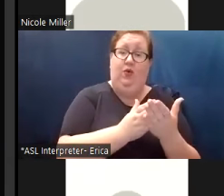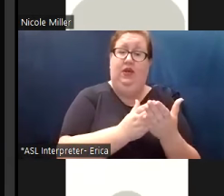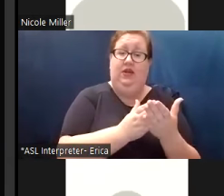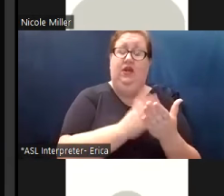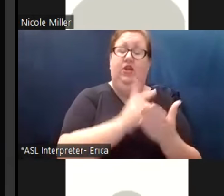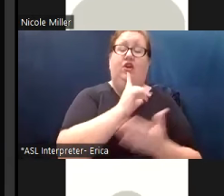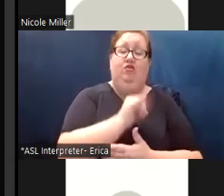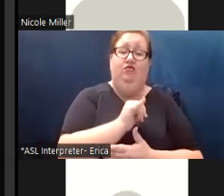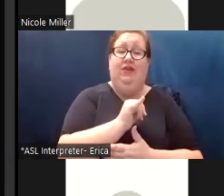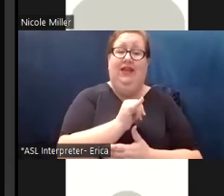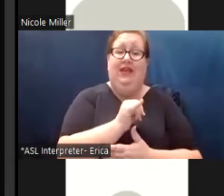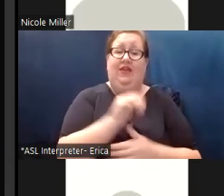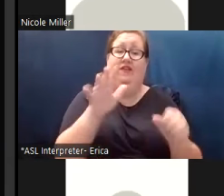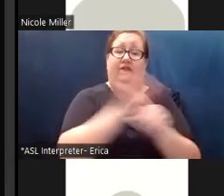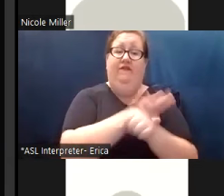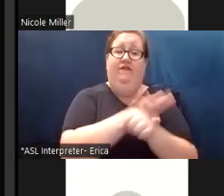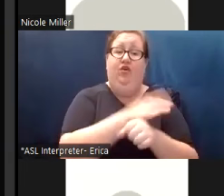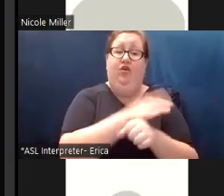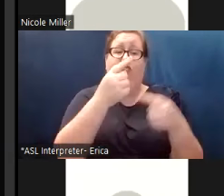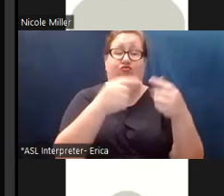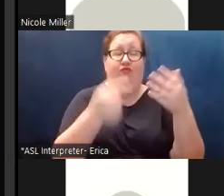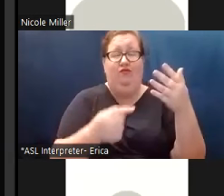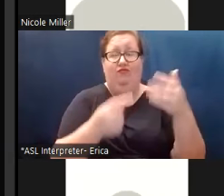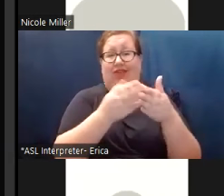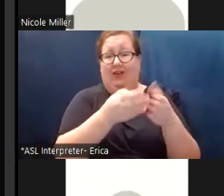the full range of